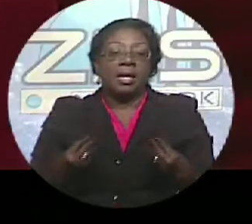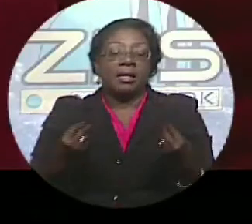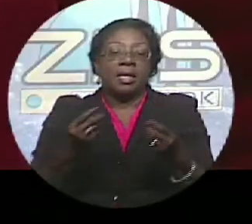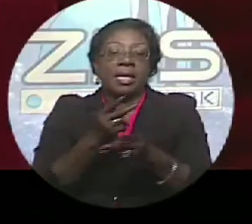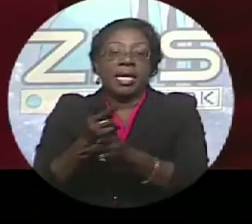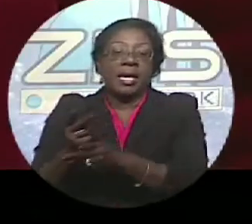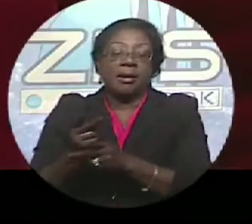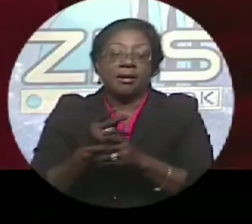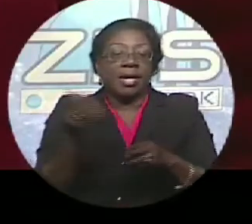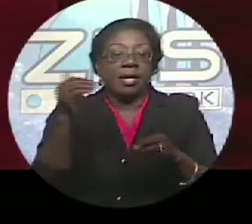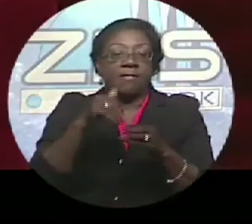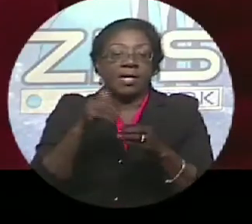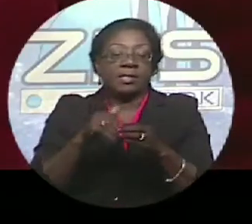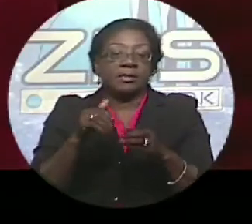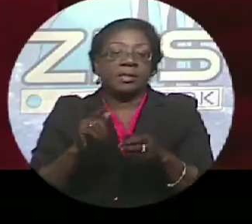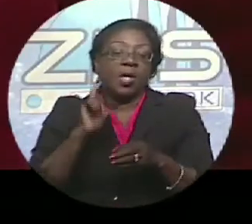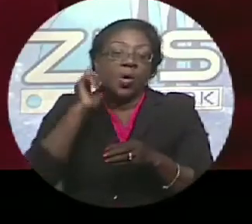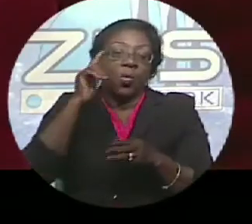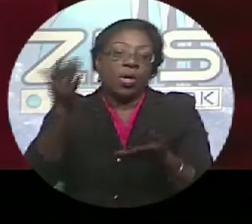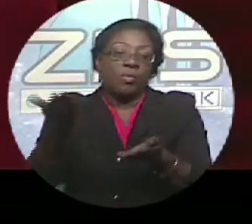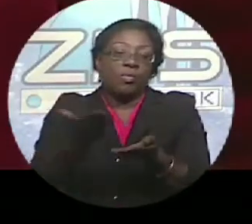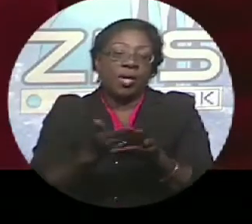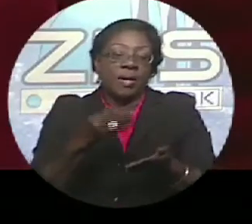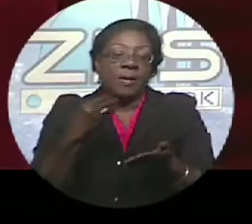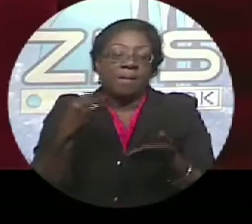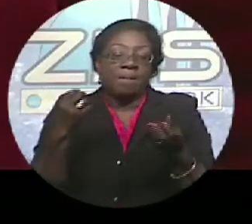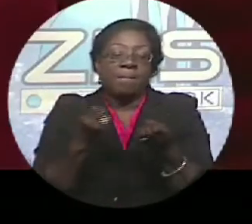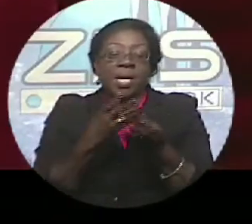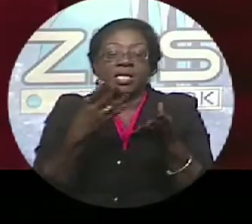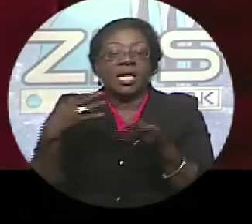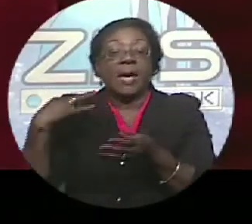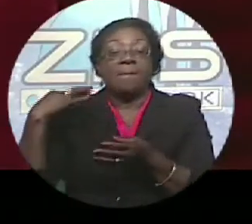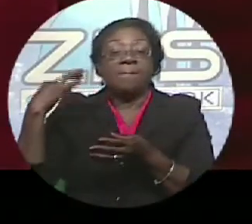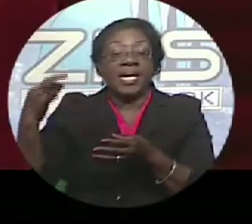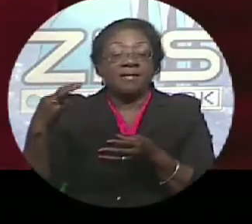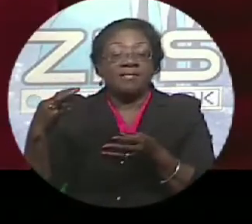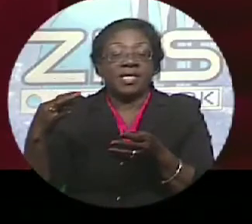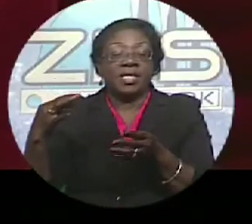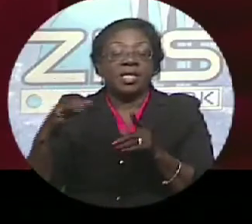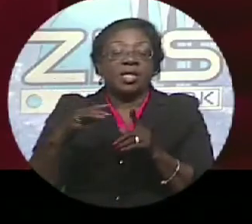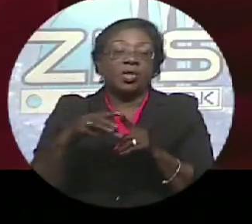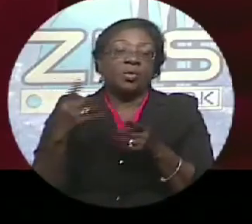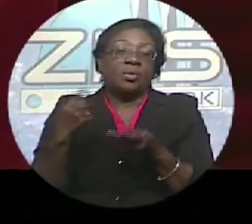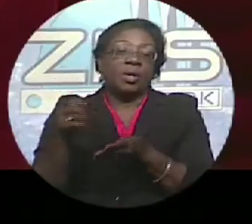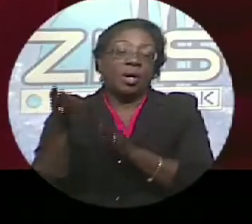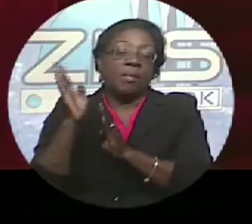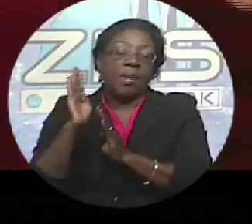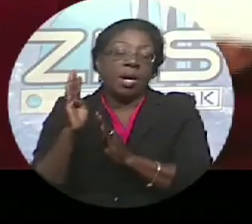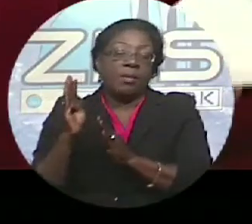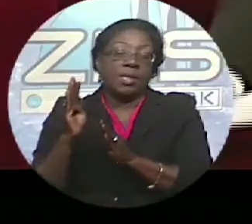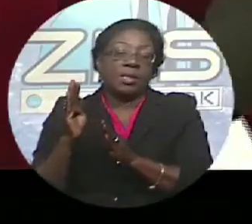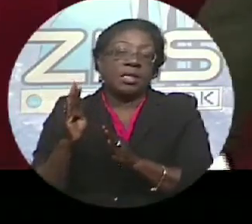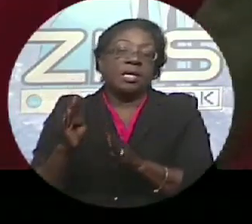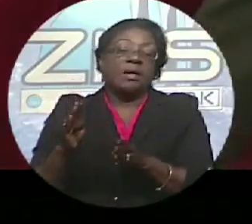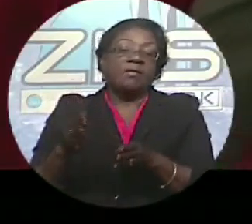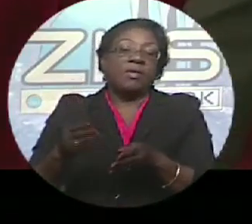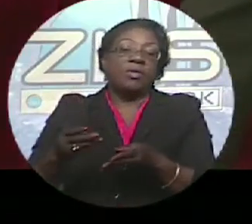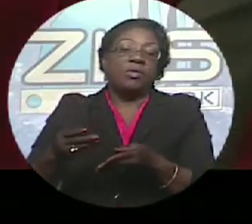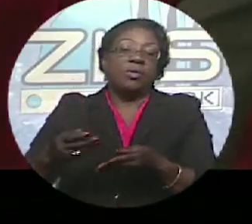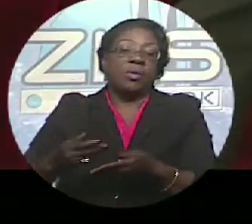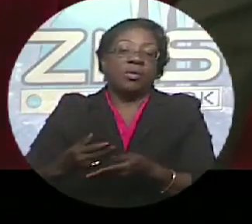investment will reap multiple benefits, including improved access to critical care beds for adults and babies, reduced